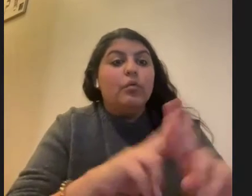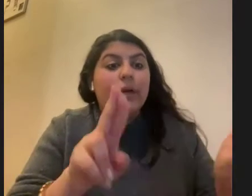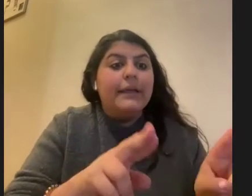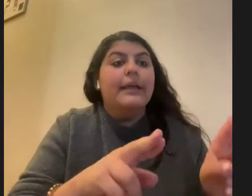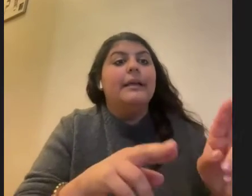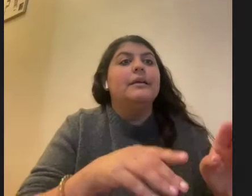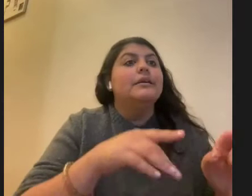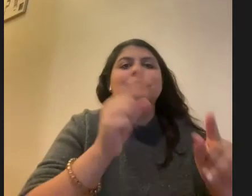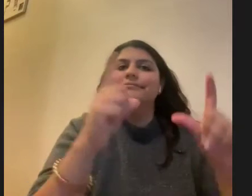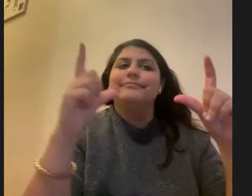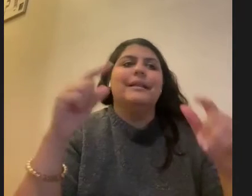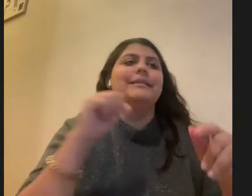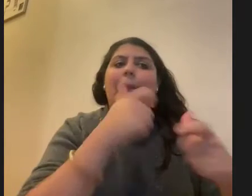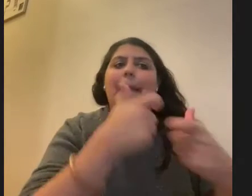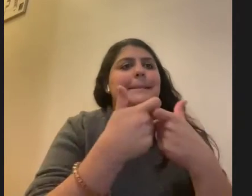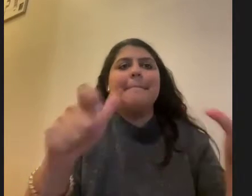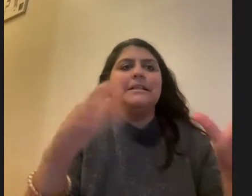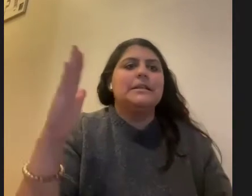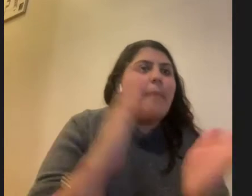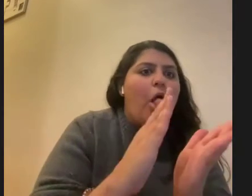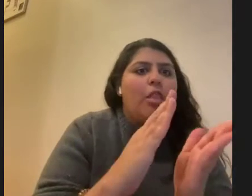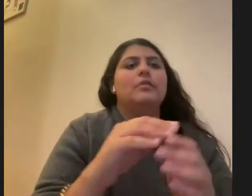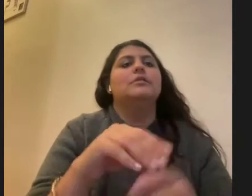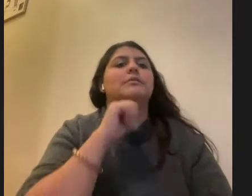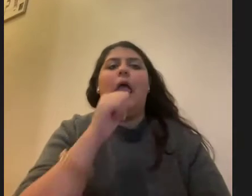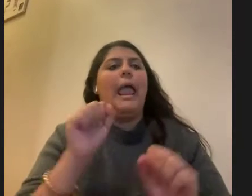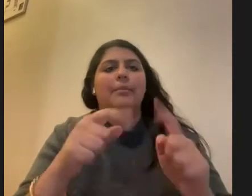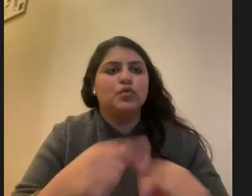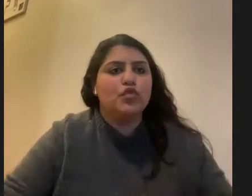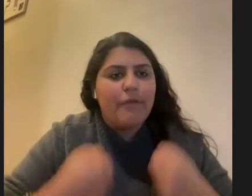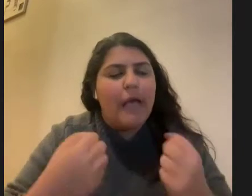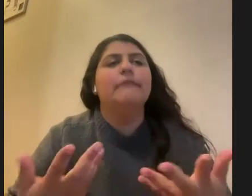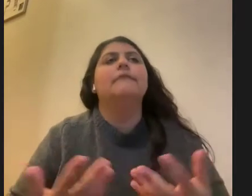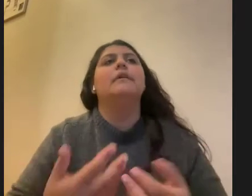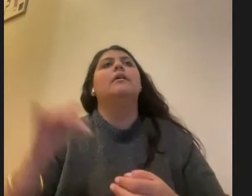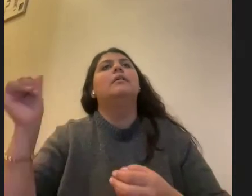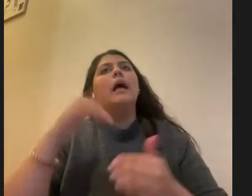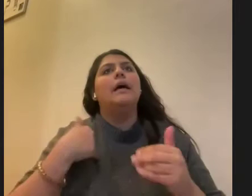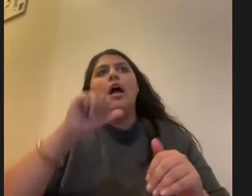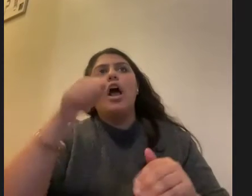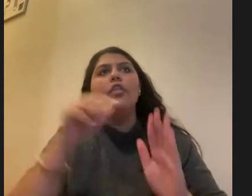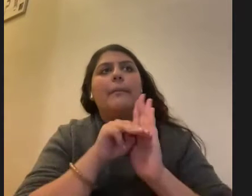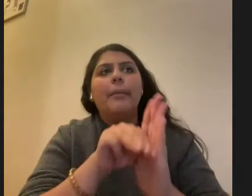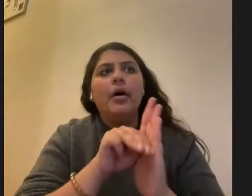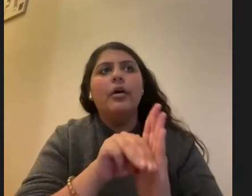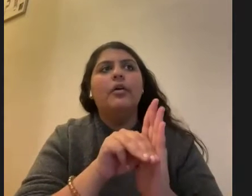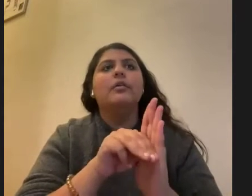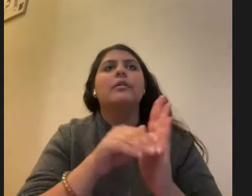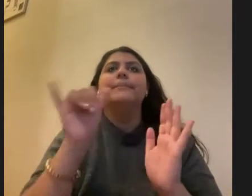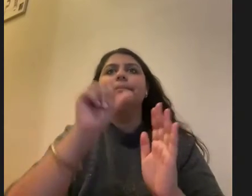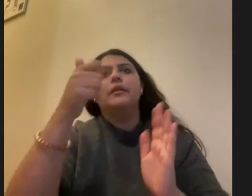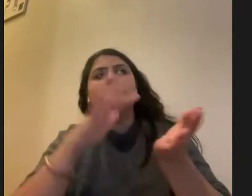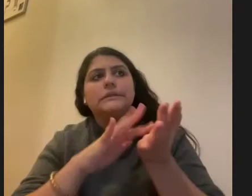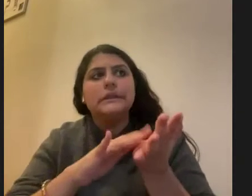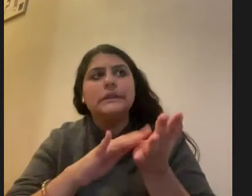that are less likely to be able to survive. There's also other models or studies that have come out that show